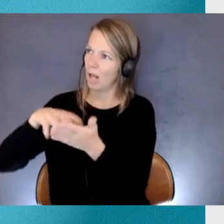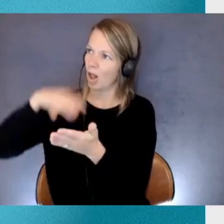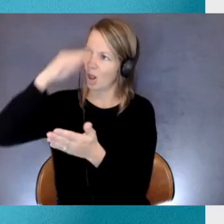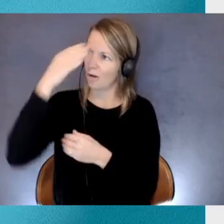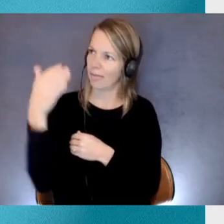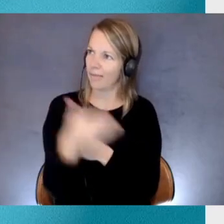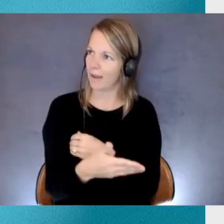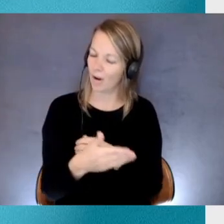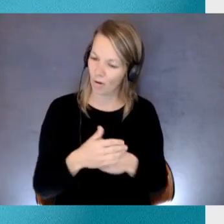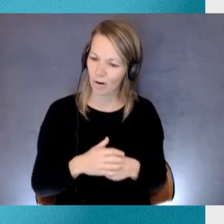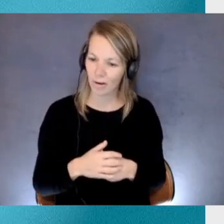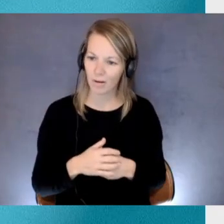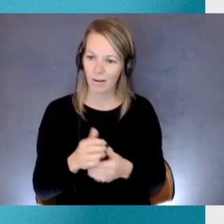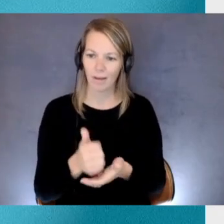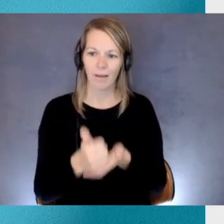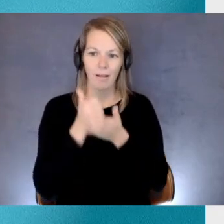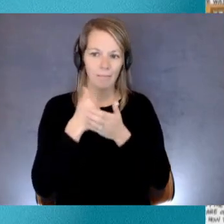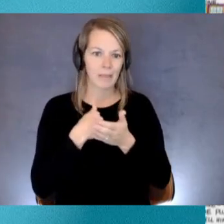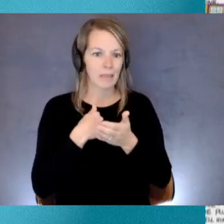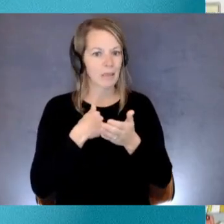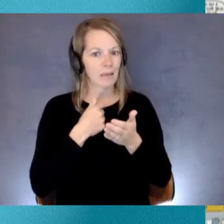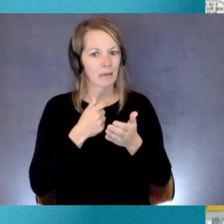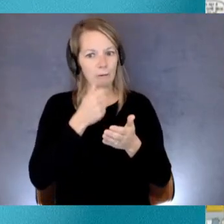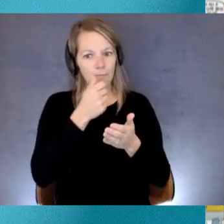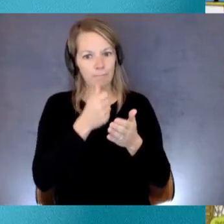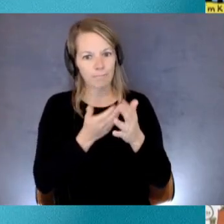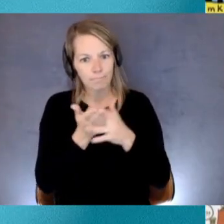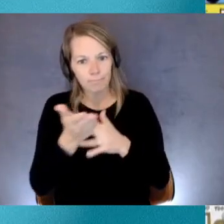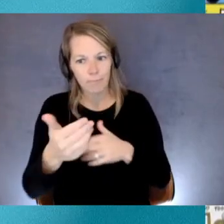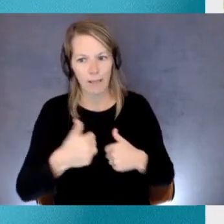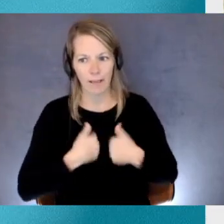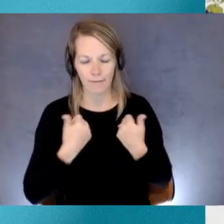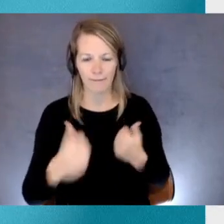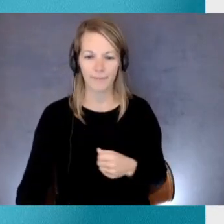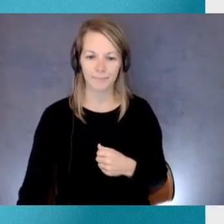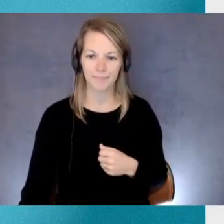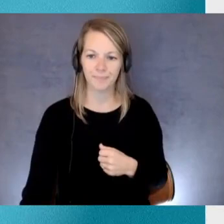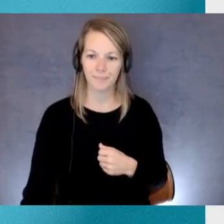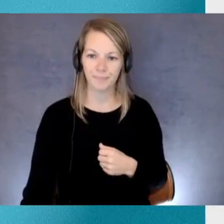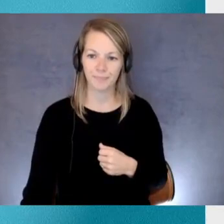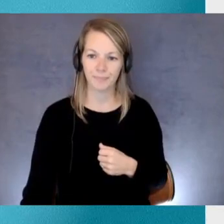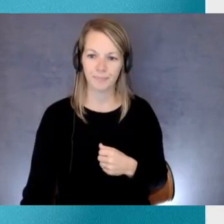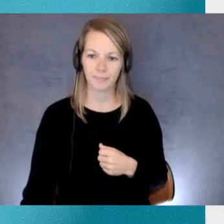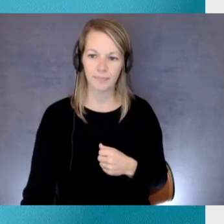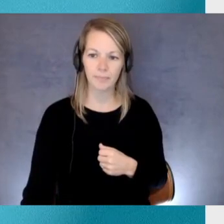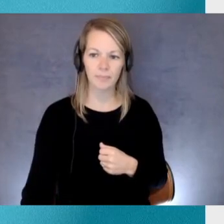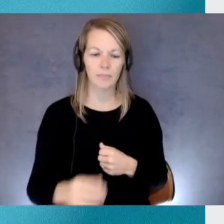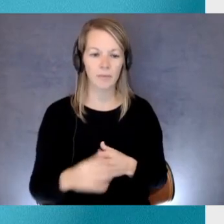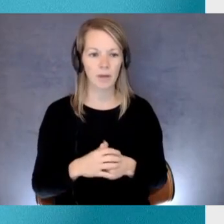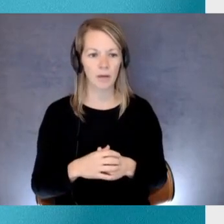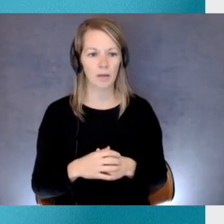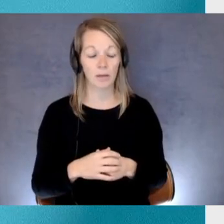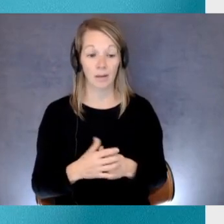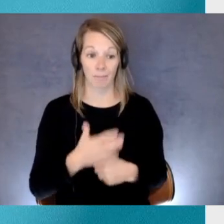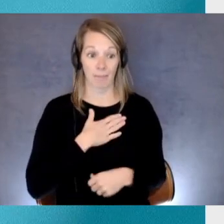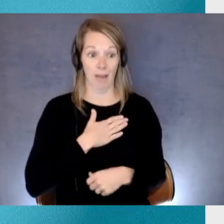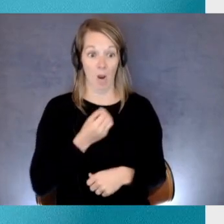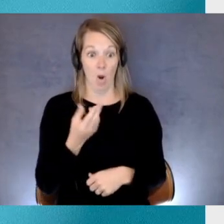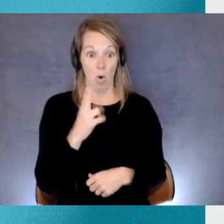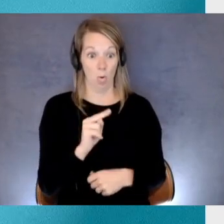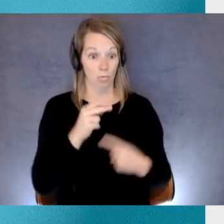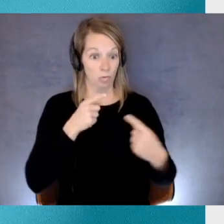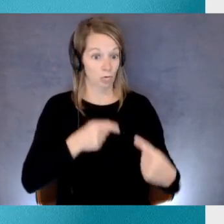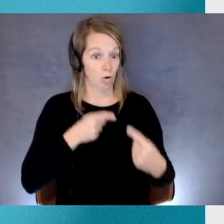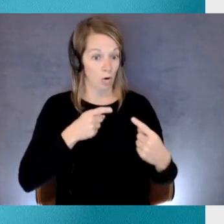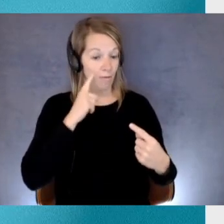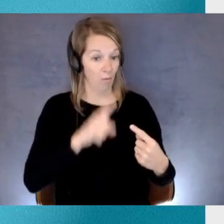time that helped me kind of carry through the rest of my life. I've made comics about my own struggles with health issues, certainly about caregiving